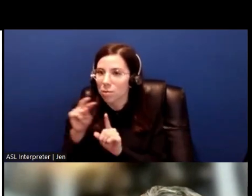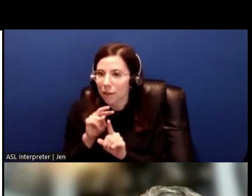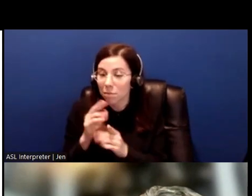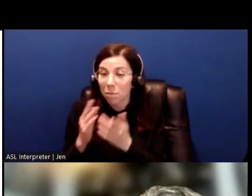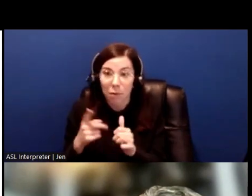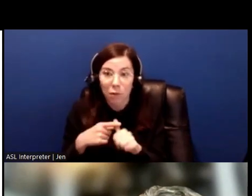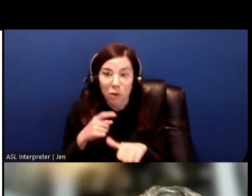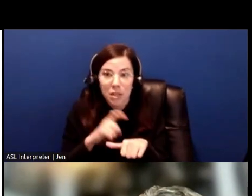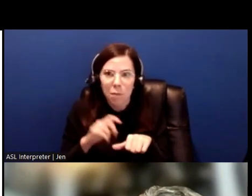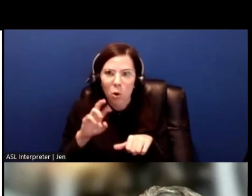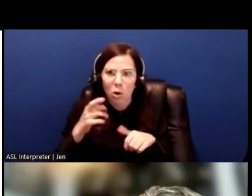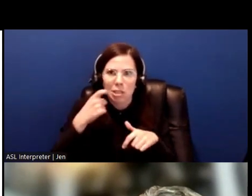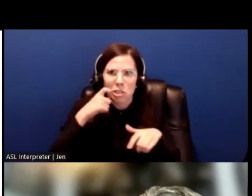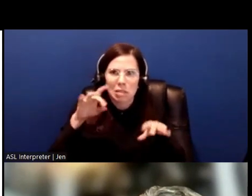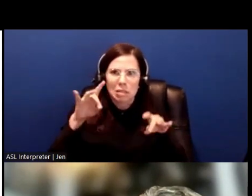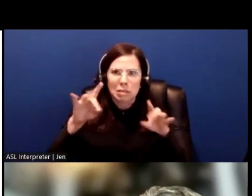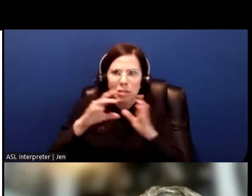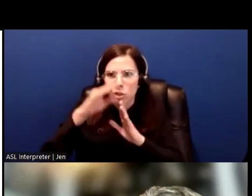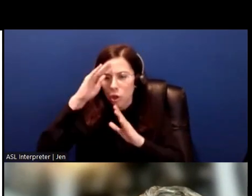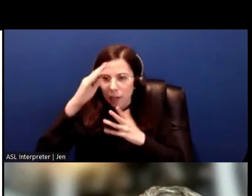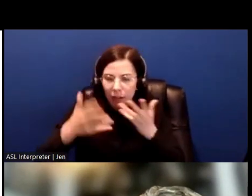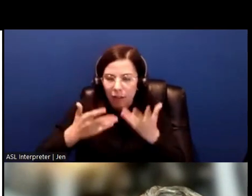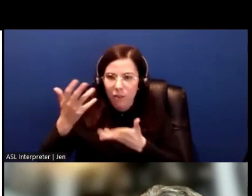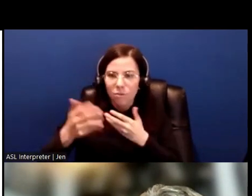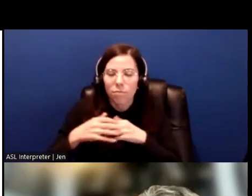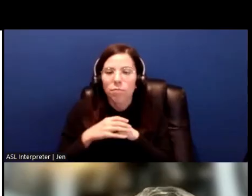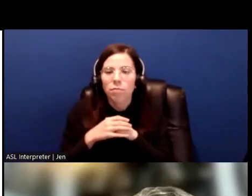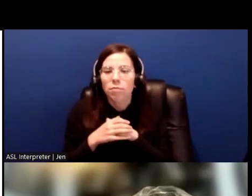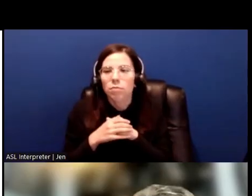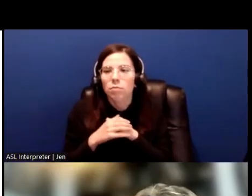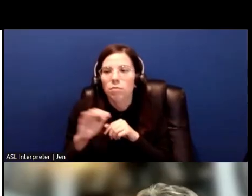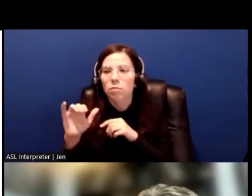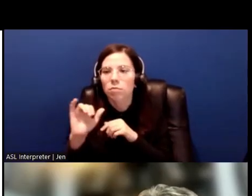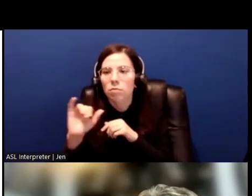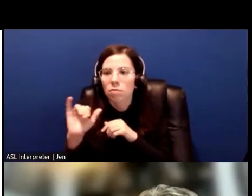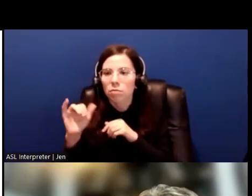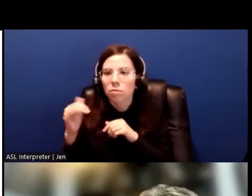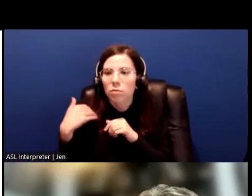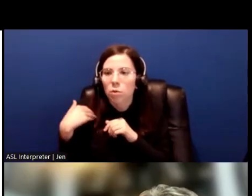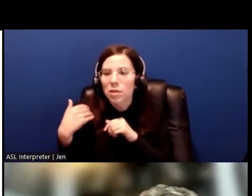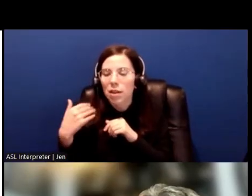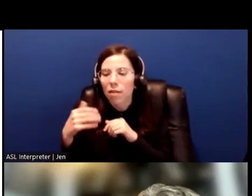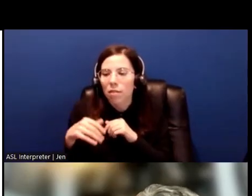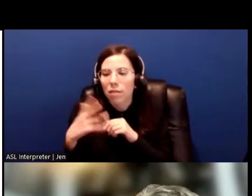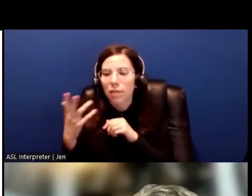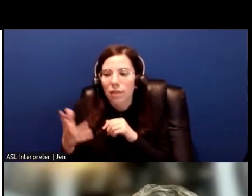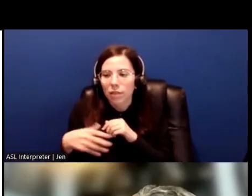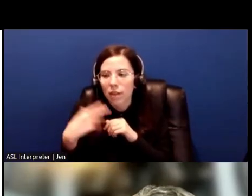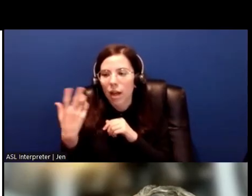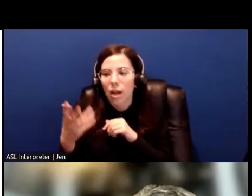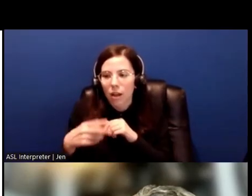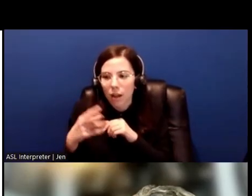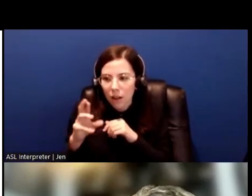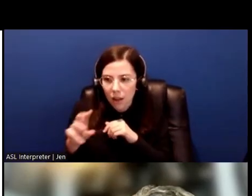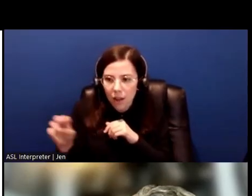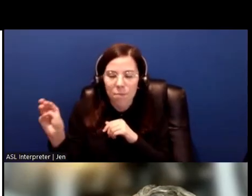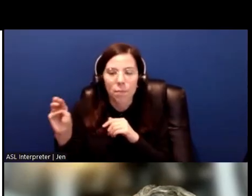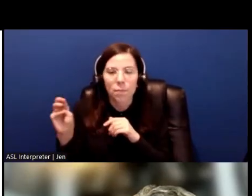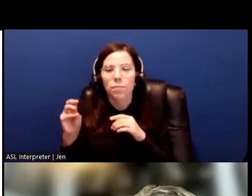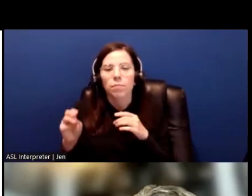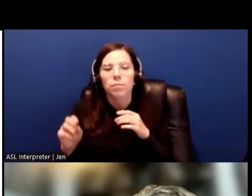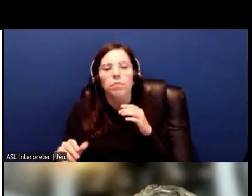time or you're just learning about these things. And along those lines, we also have sample military court